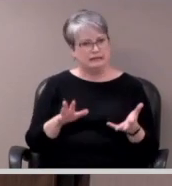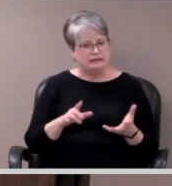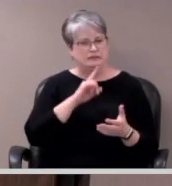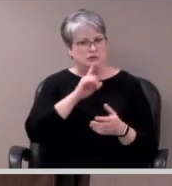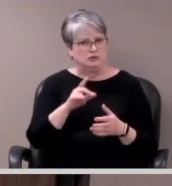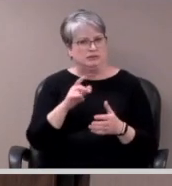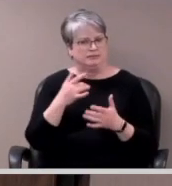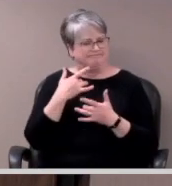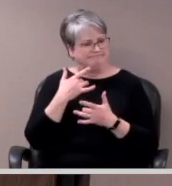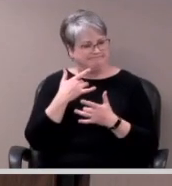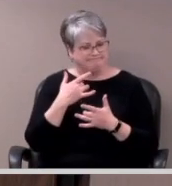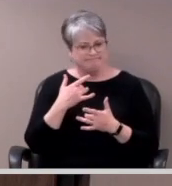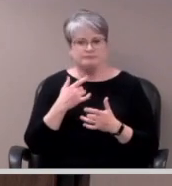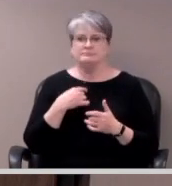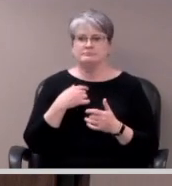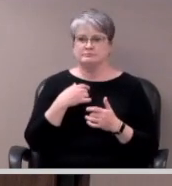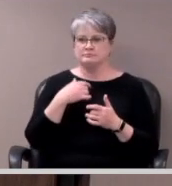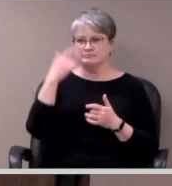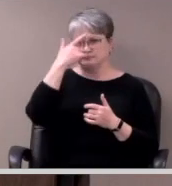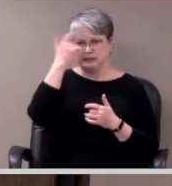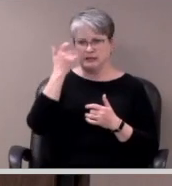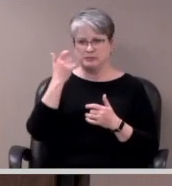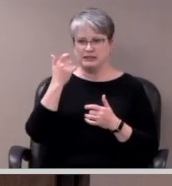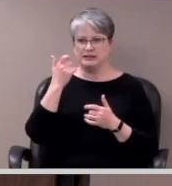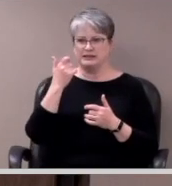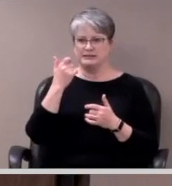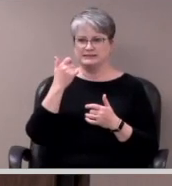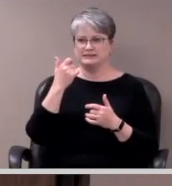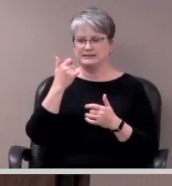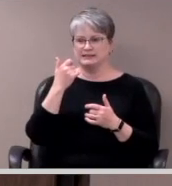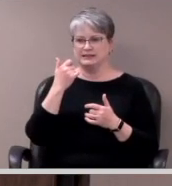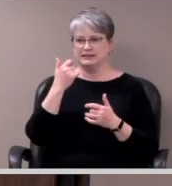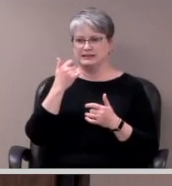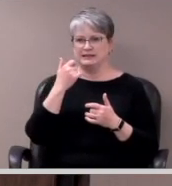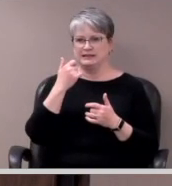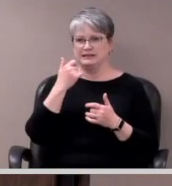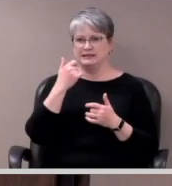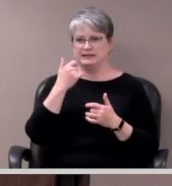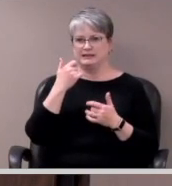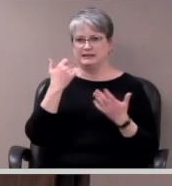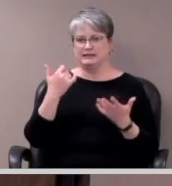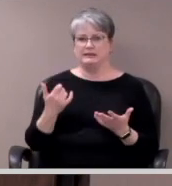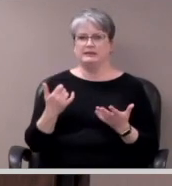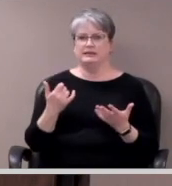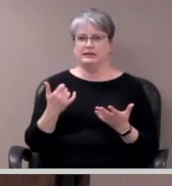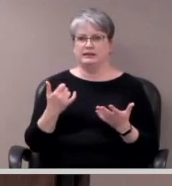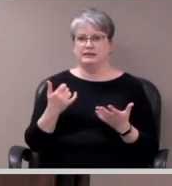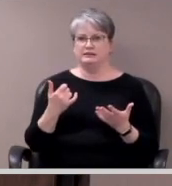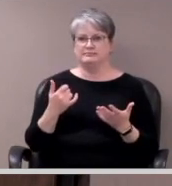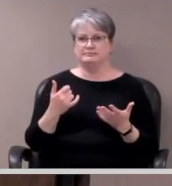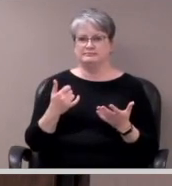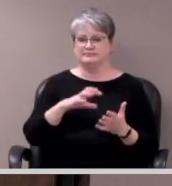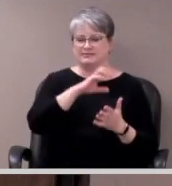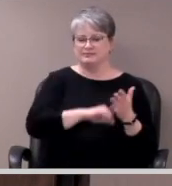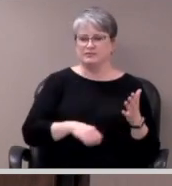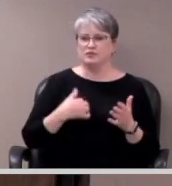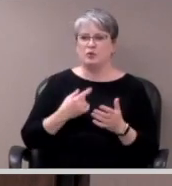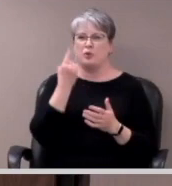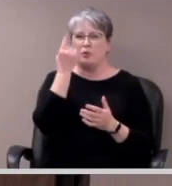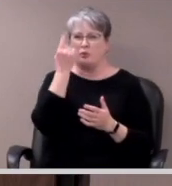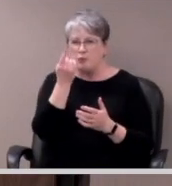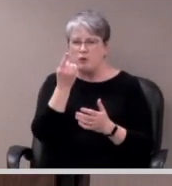concerning for the simple fact that it negated the one piece of data and